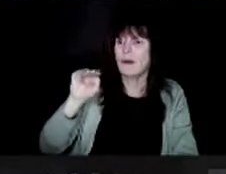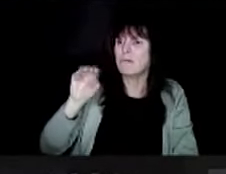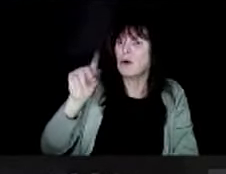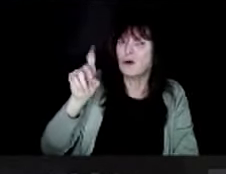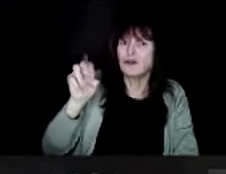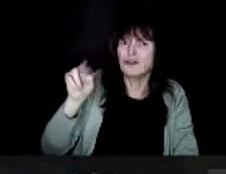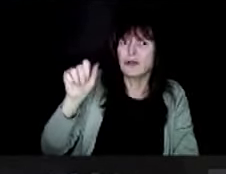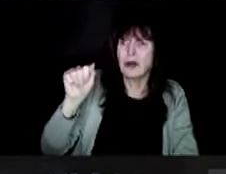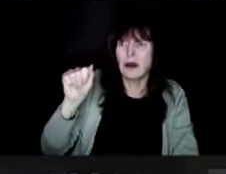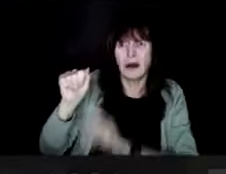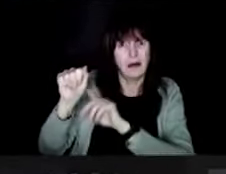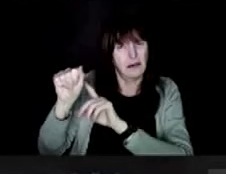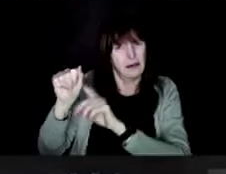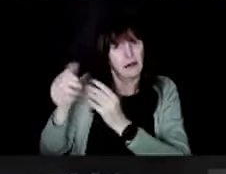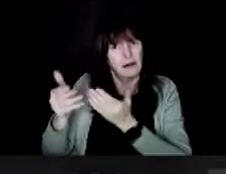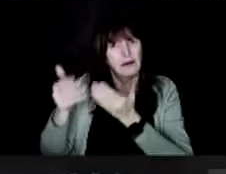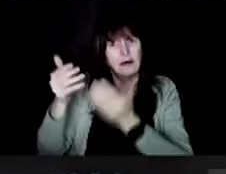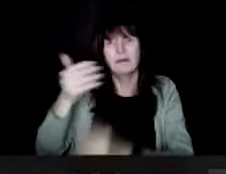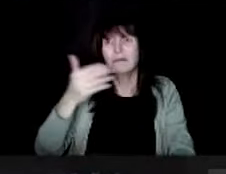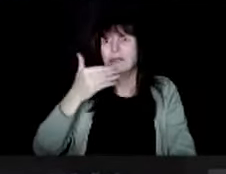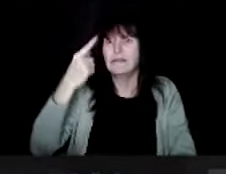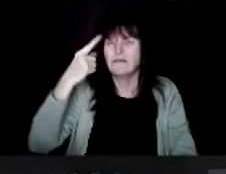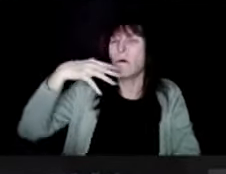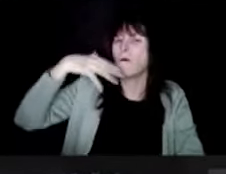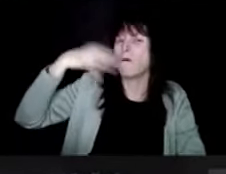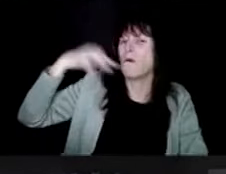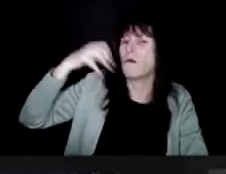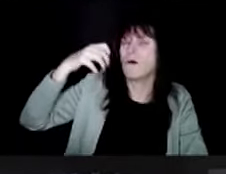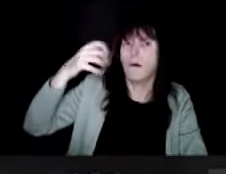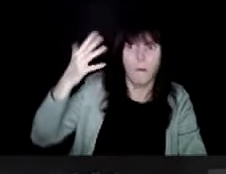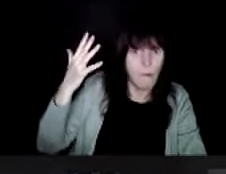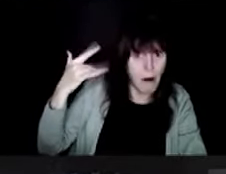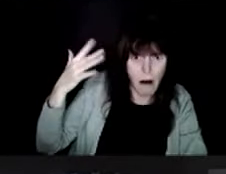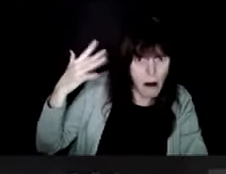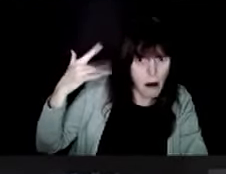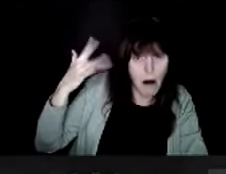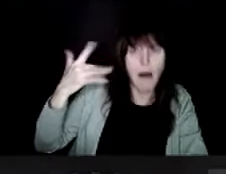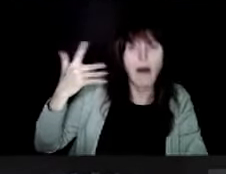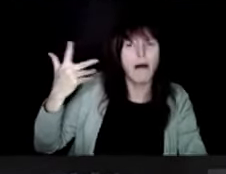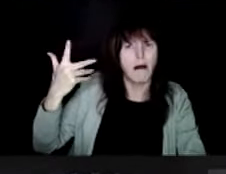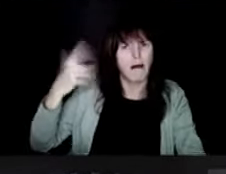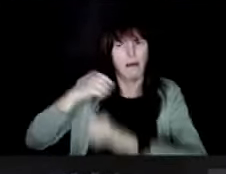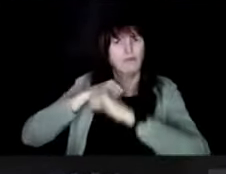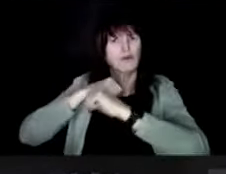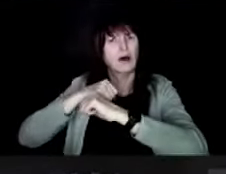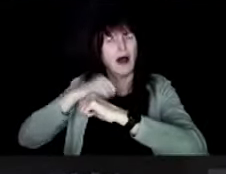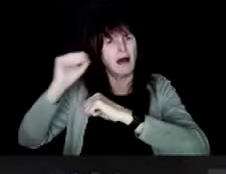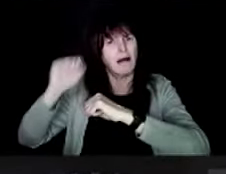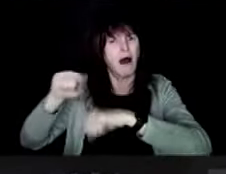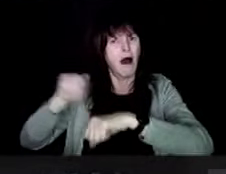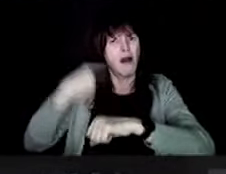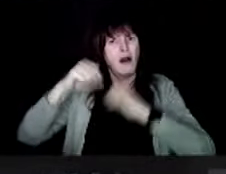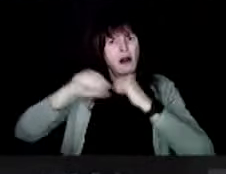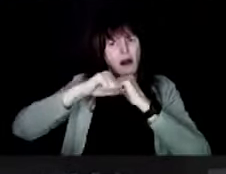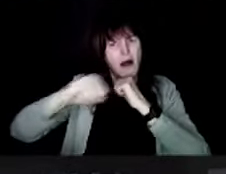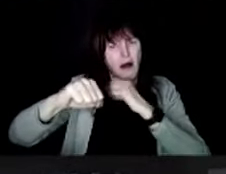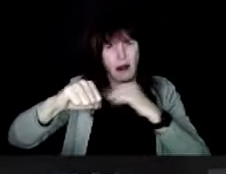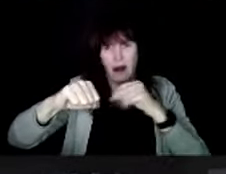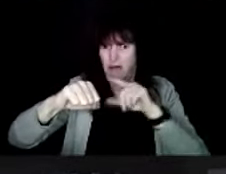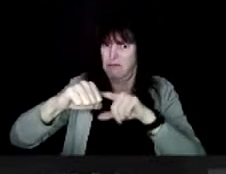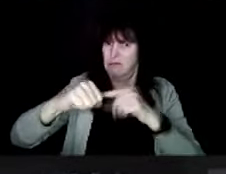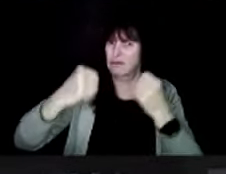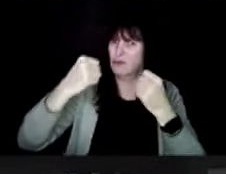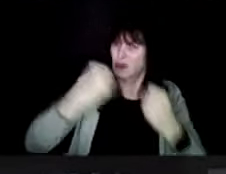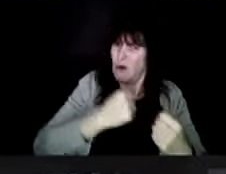and prolonged protection. It is as effective, or in some studies, more effective at protecting against